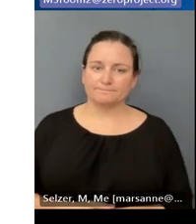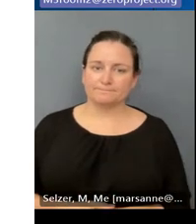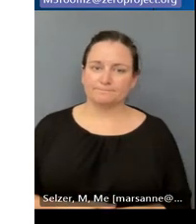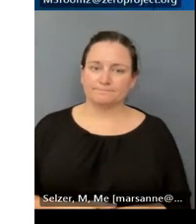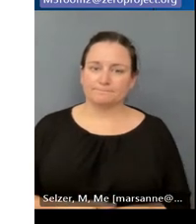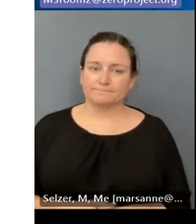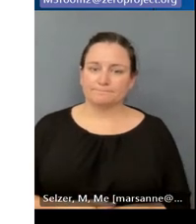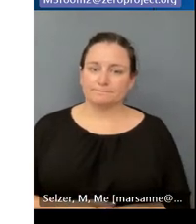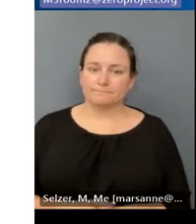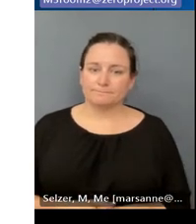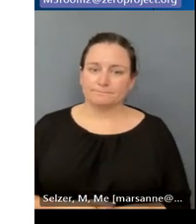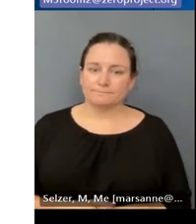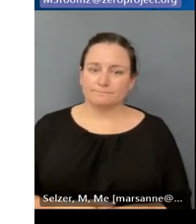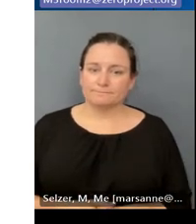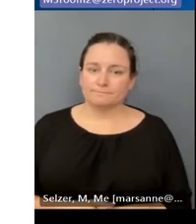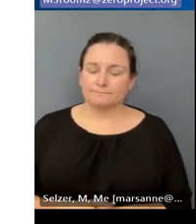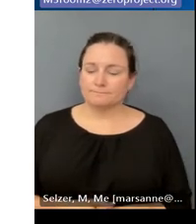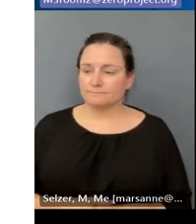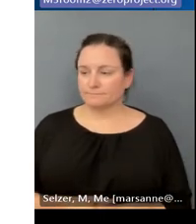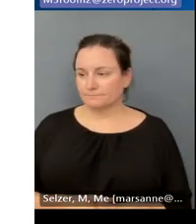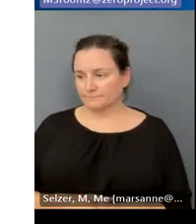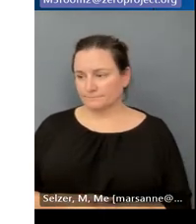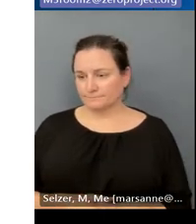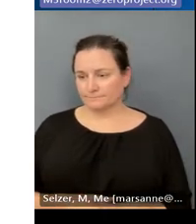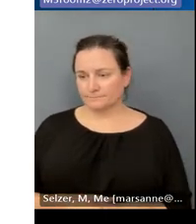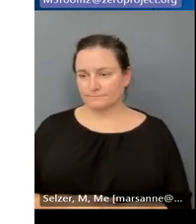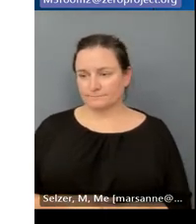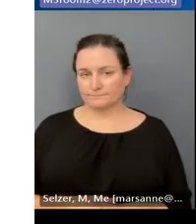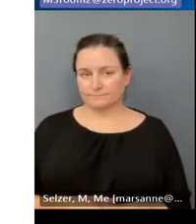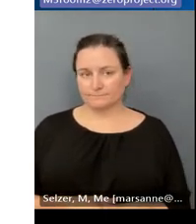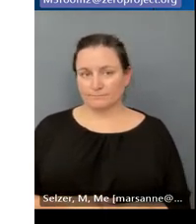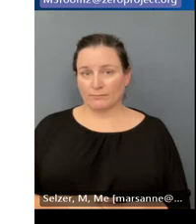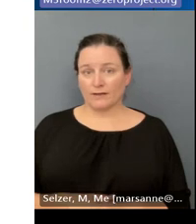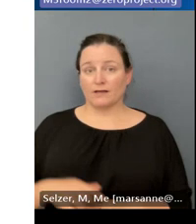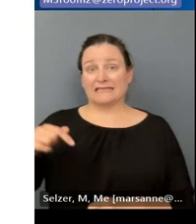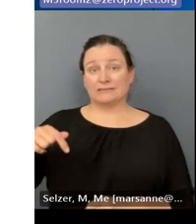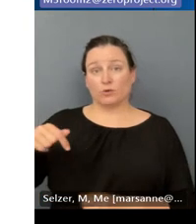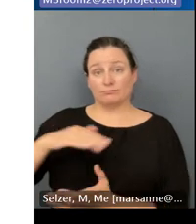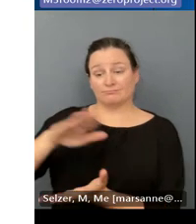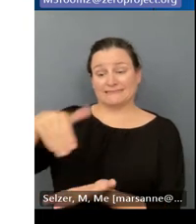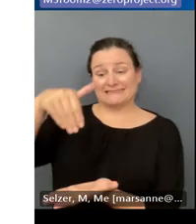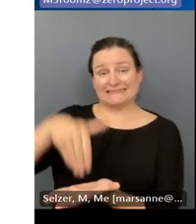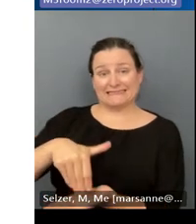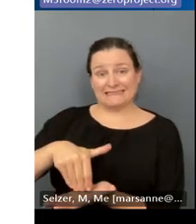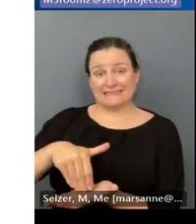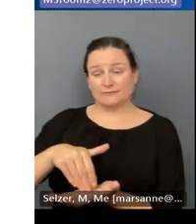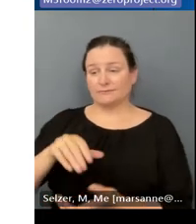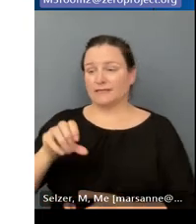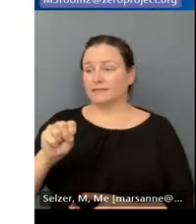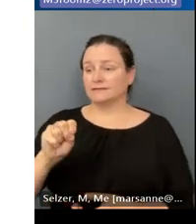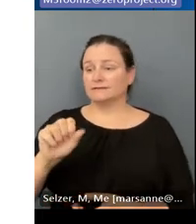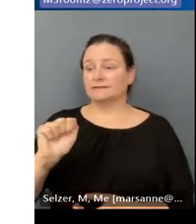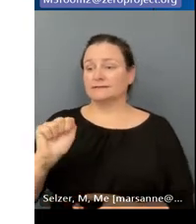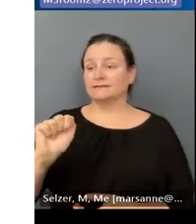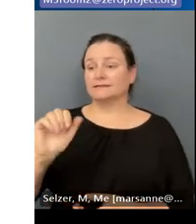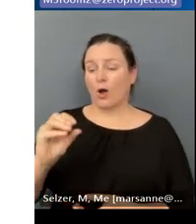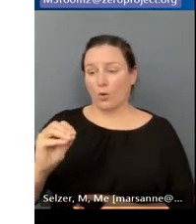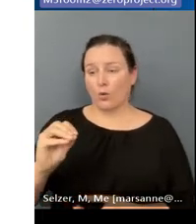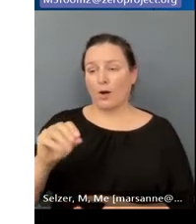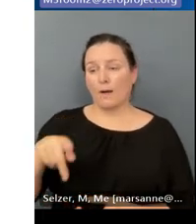Paulo, because São Paulo city is a big city, but the São Paulo state have more